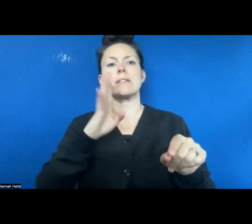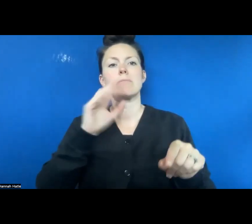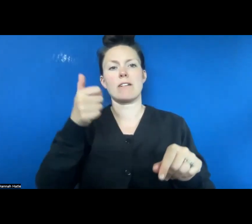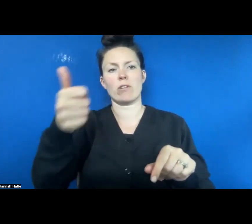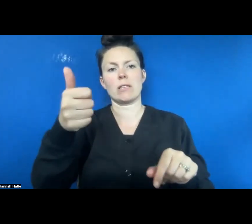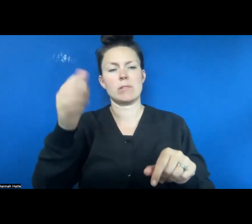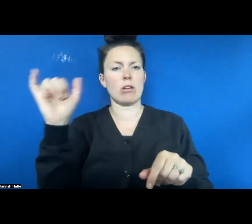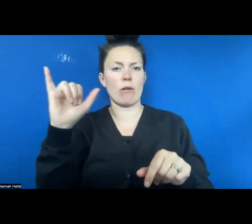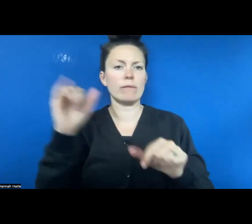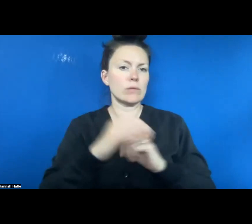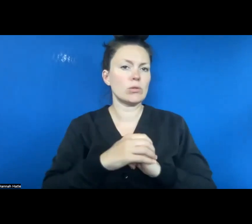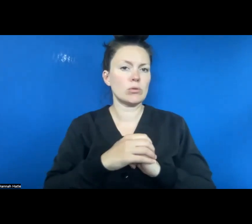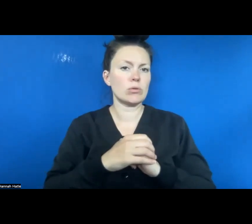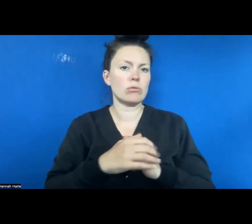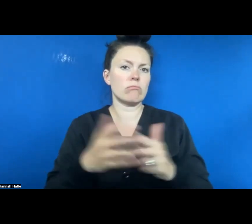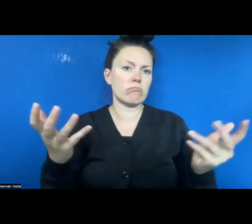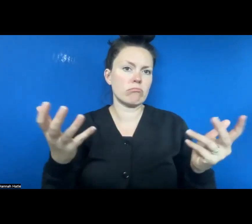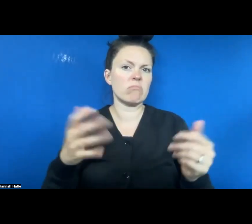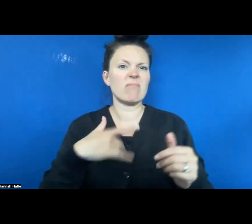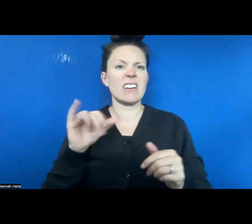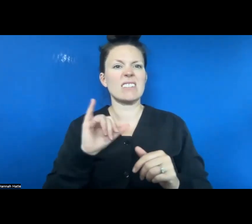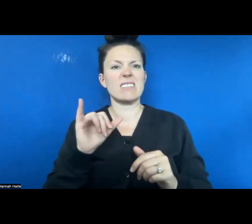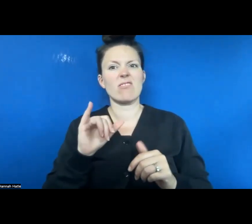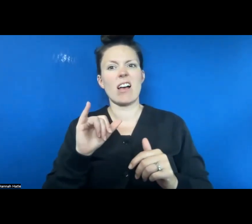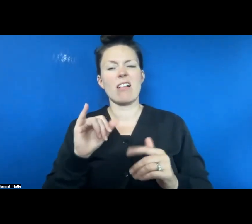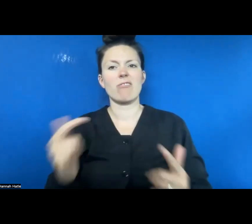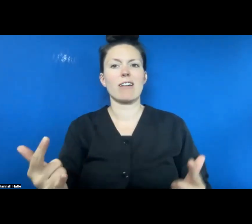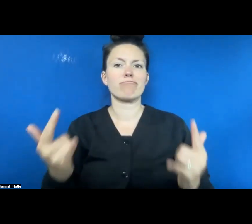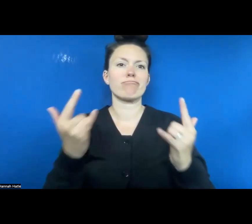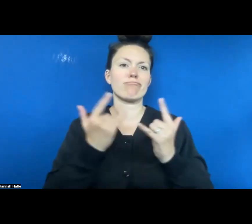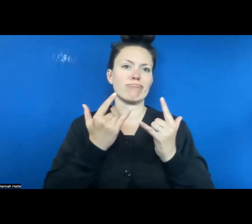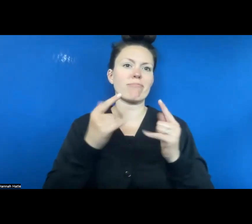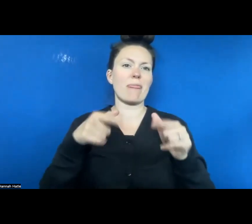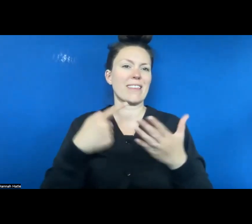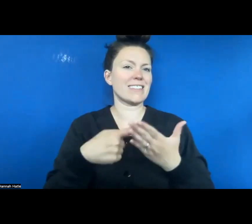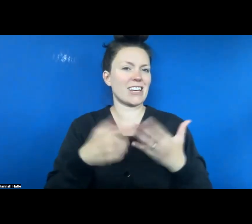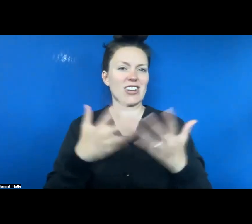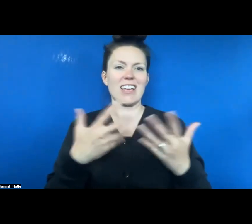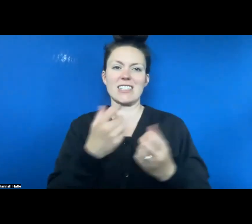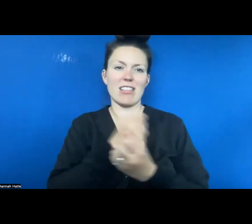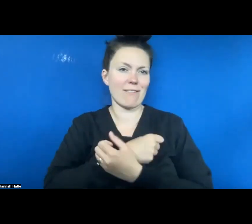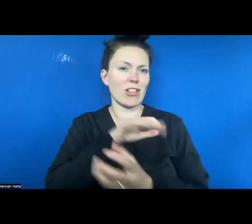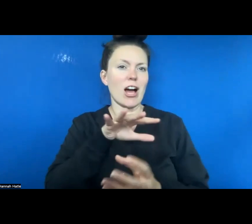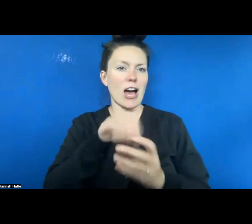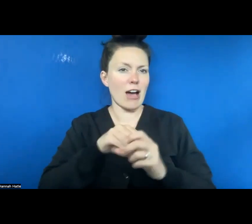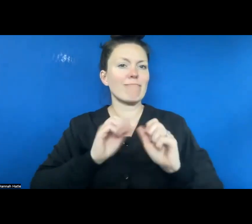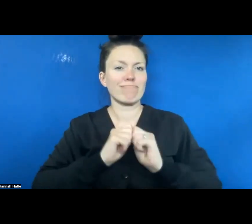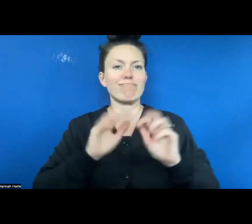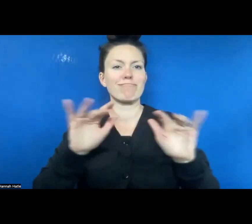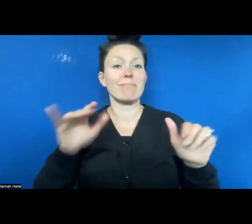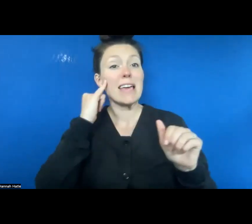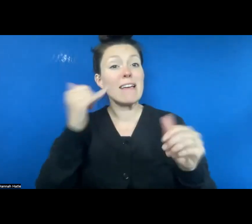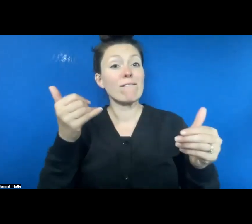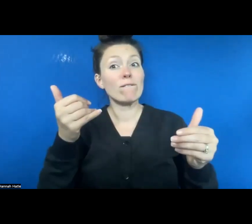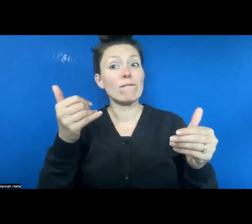sense. I just felt the love of a lot of this discussion today. And if we create space for folks, they will come. And